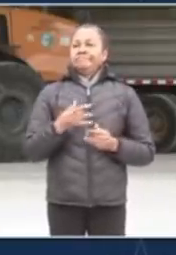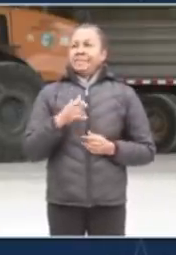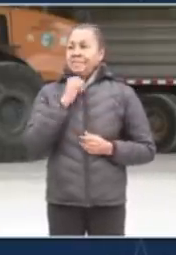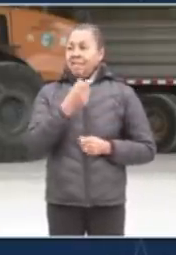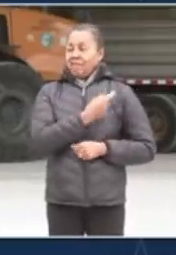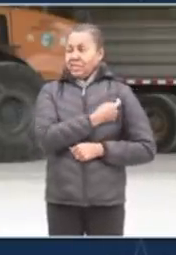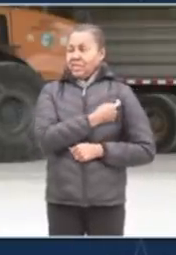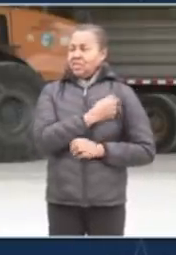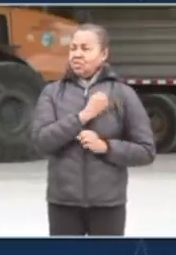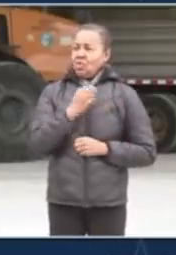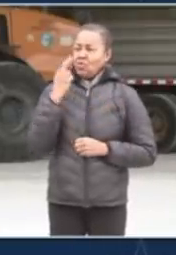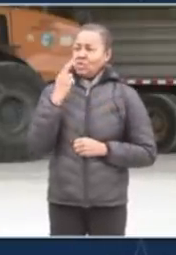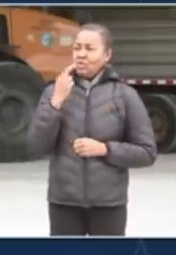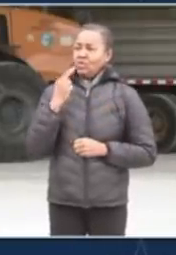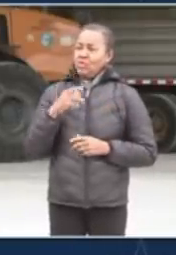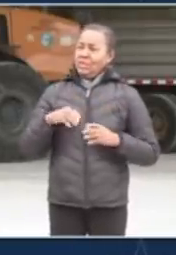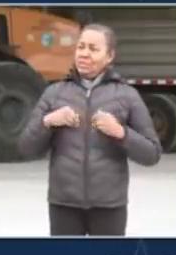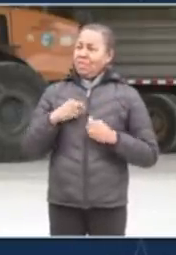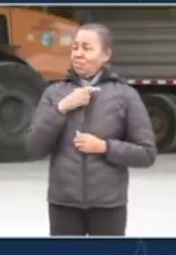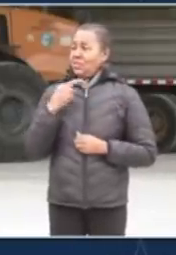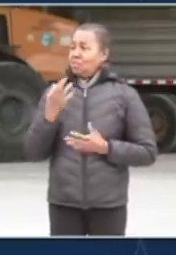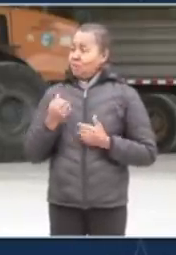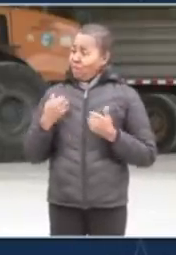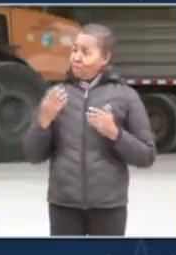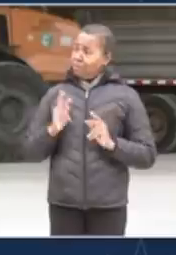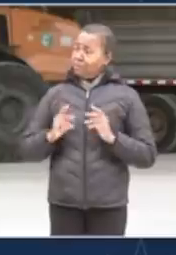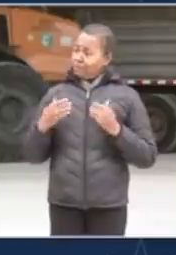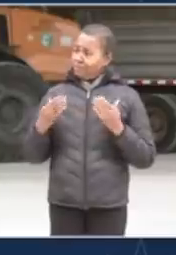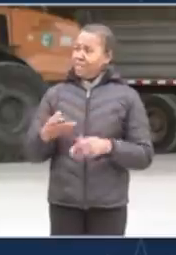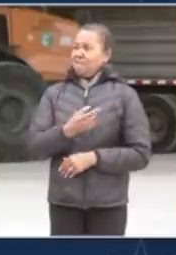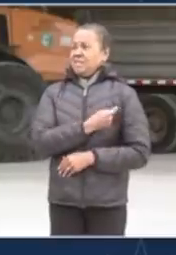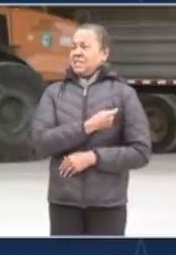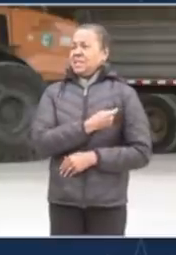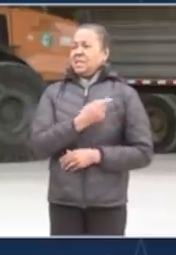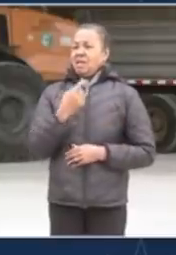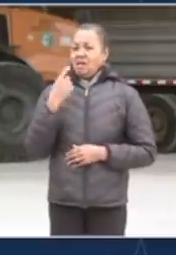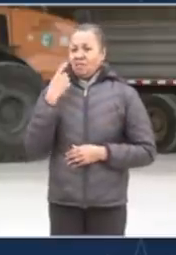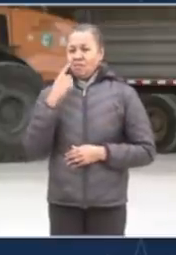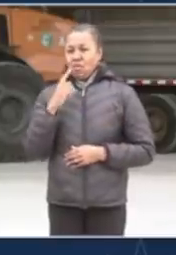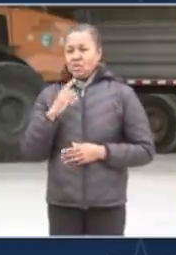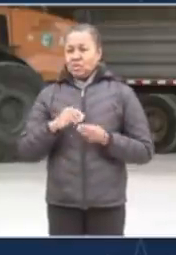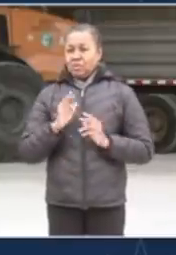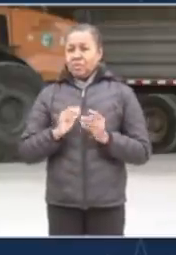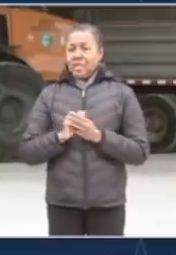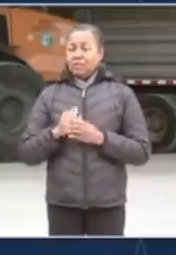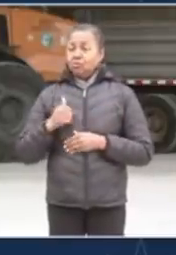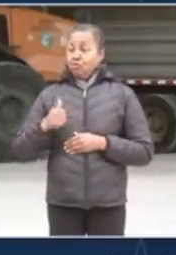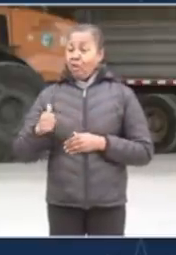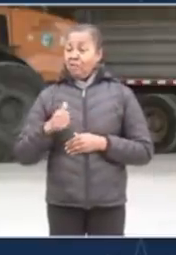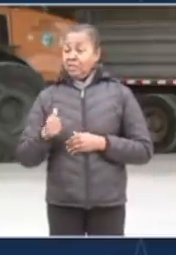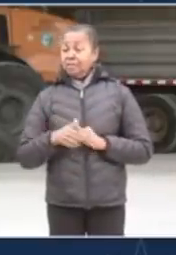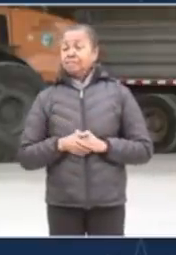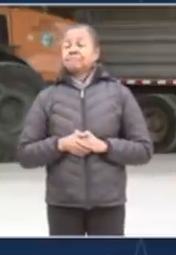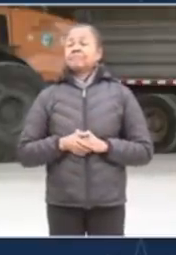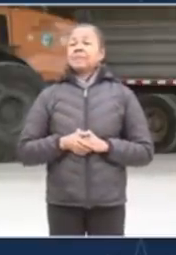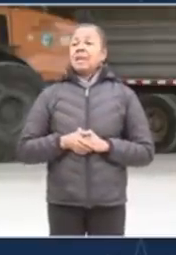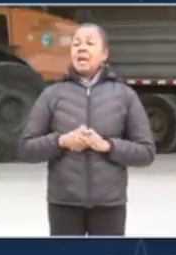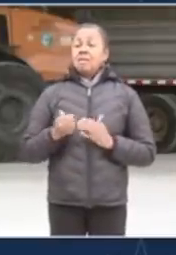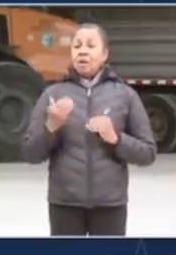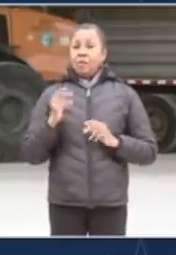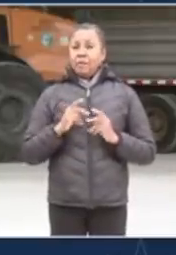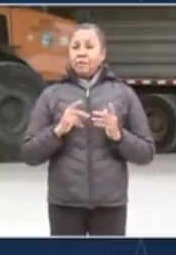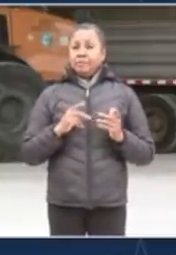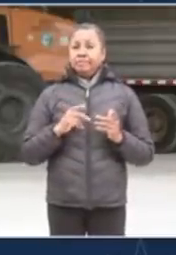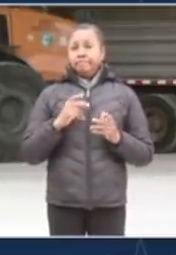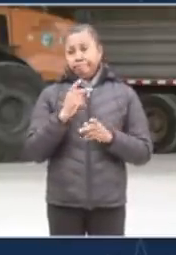There's no reason to take that risk. We want people to get vaccinated. And as for the number of people that are traveling, look, my hope is that people took